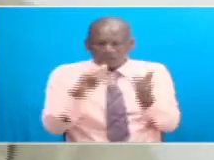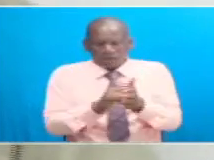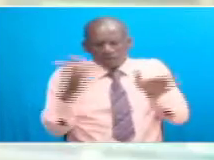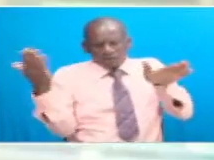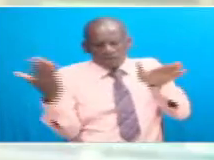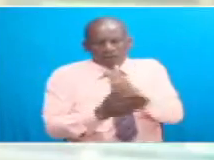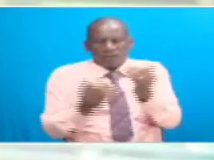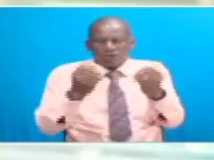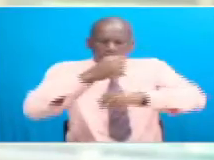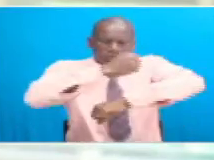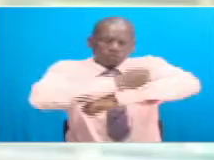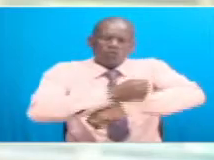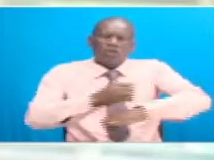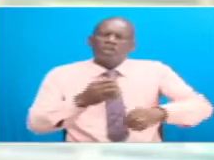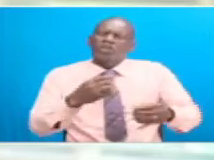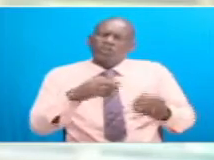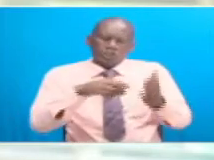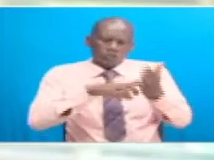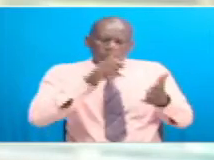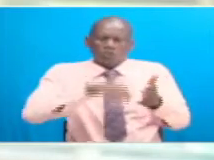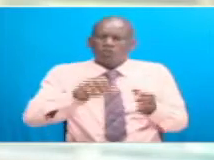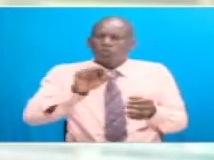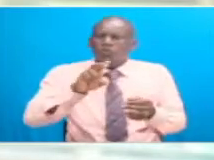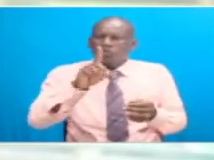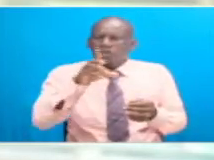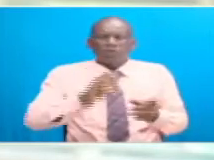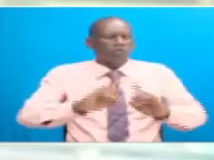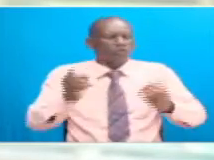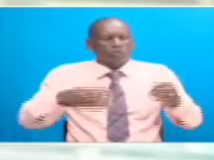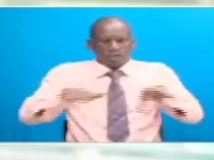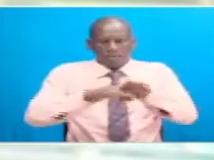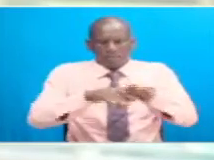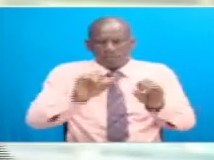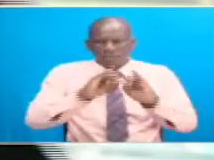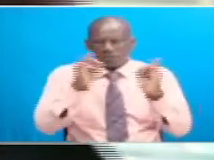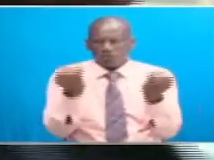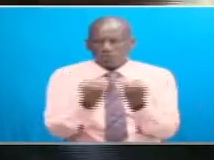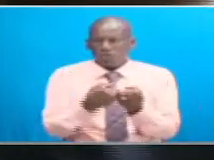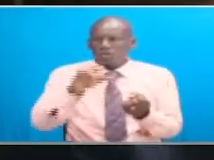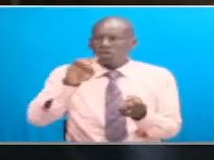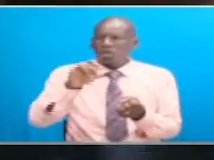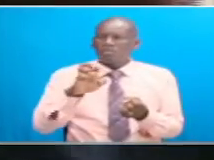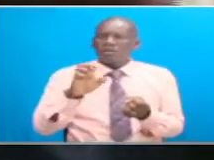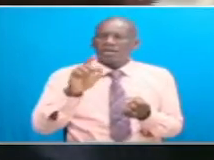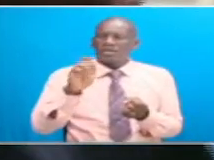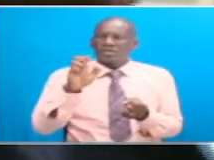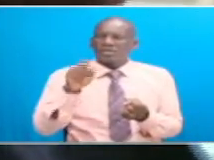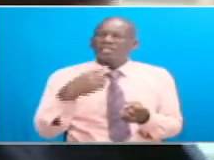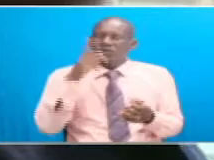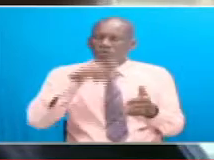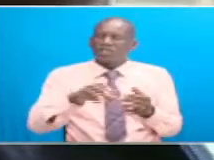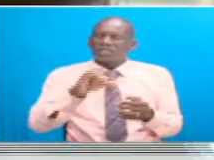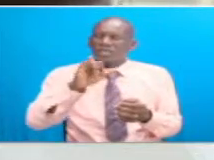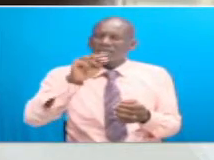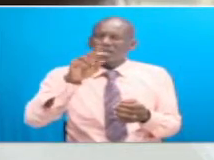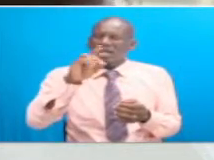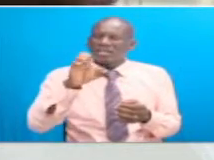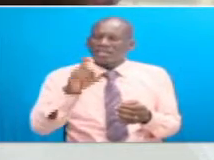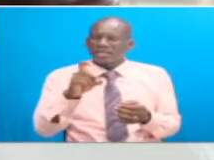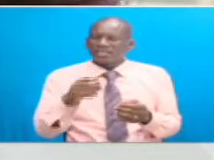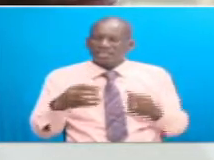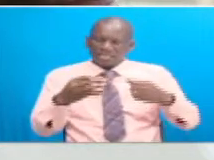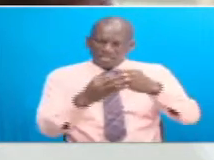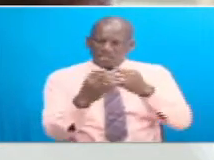that Sudi was not enrolled in the institution. Maritim said the alleged index number 81, which he